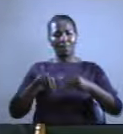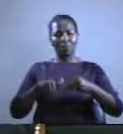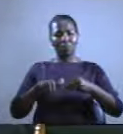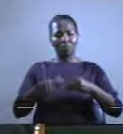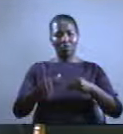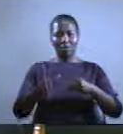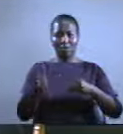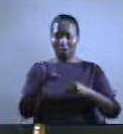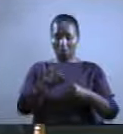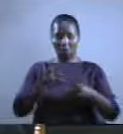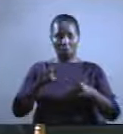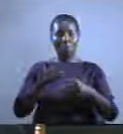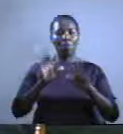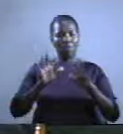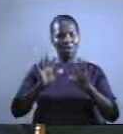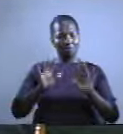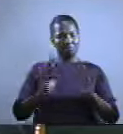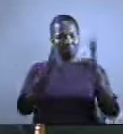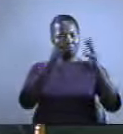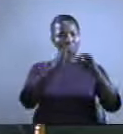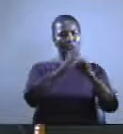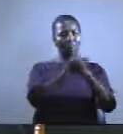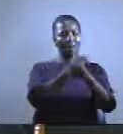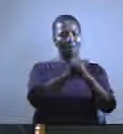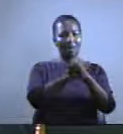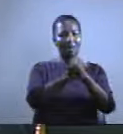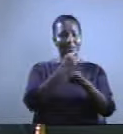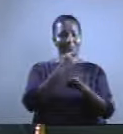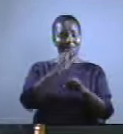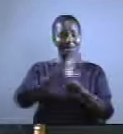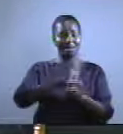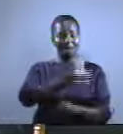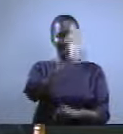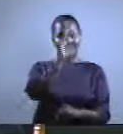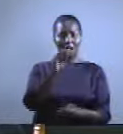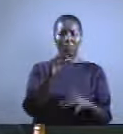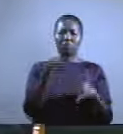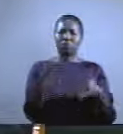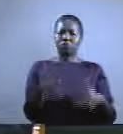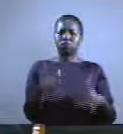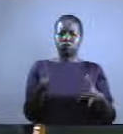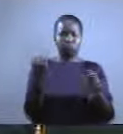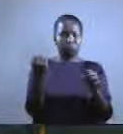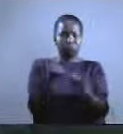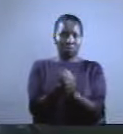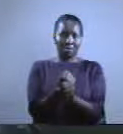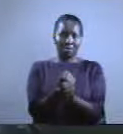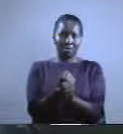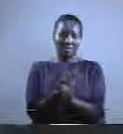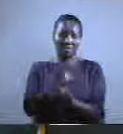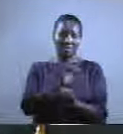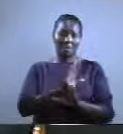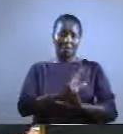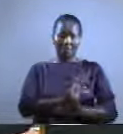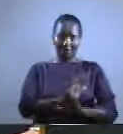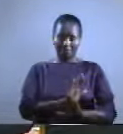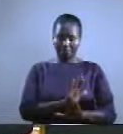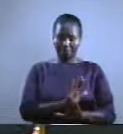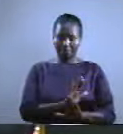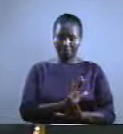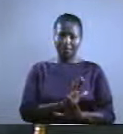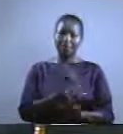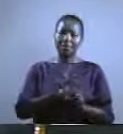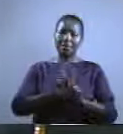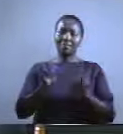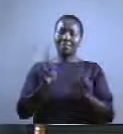bandits, must celebrate the great achievement of one of the great iconic football clubs for our football-obsessed country.